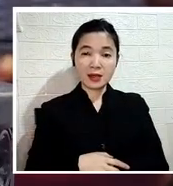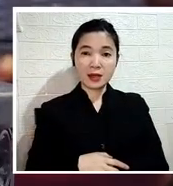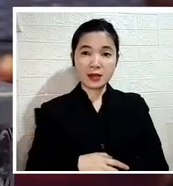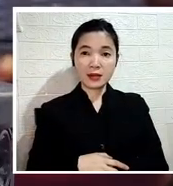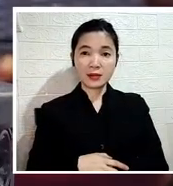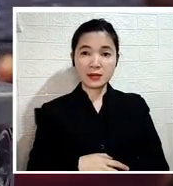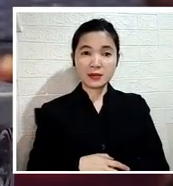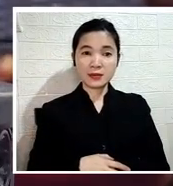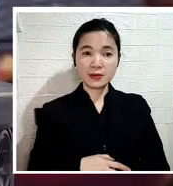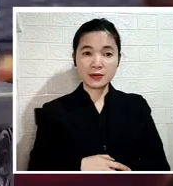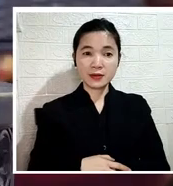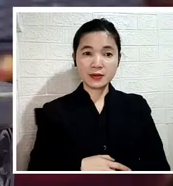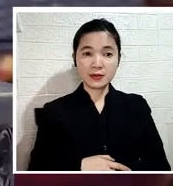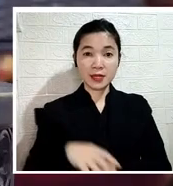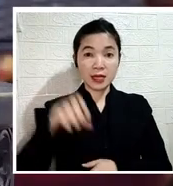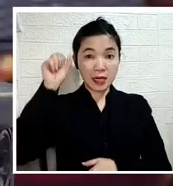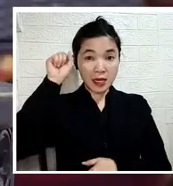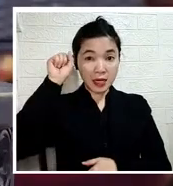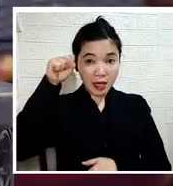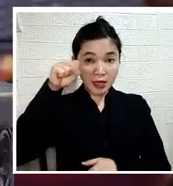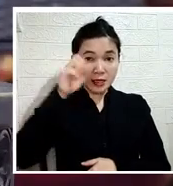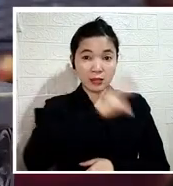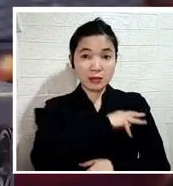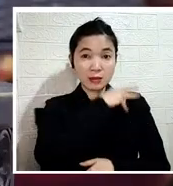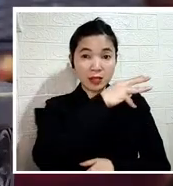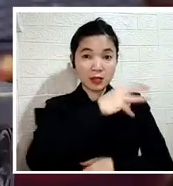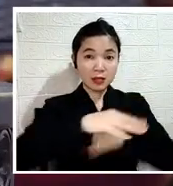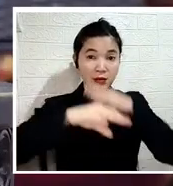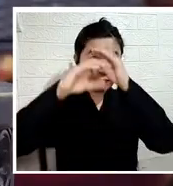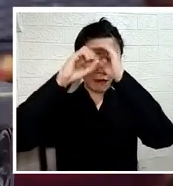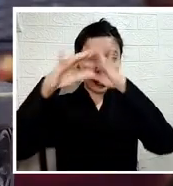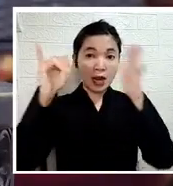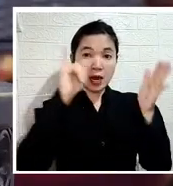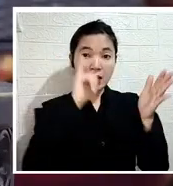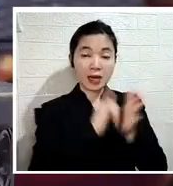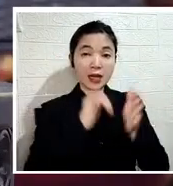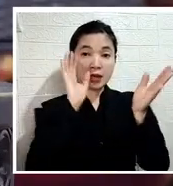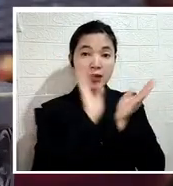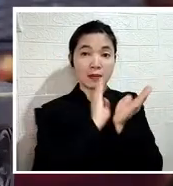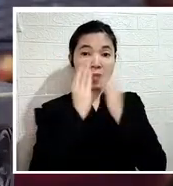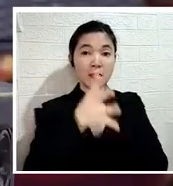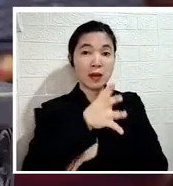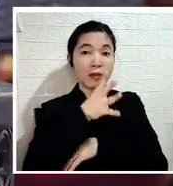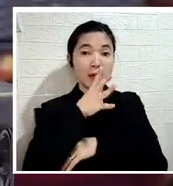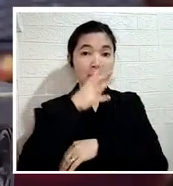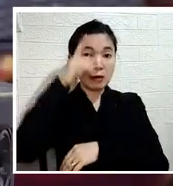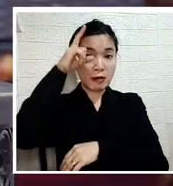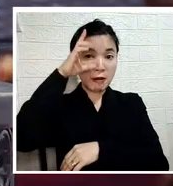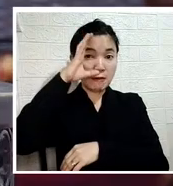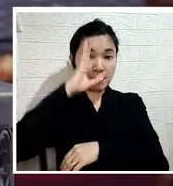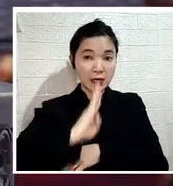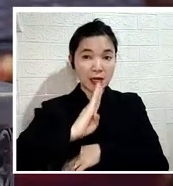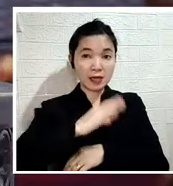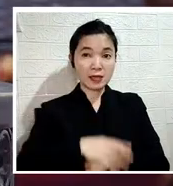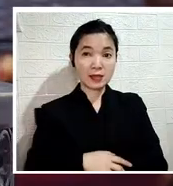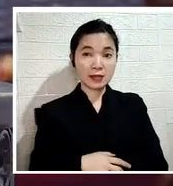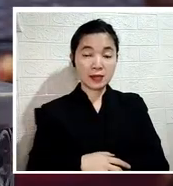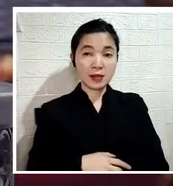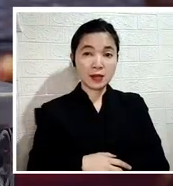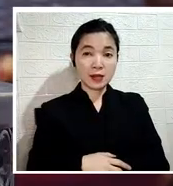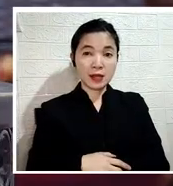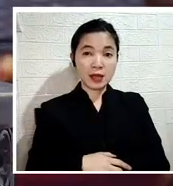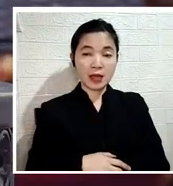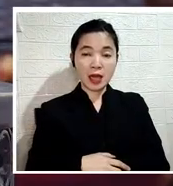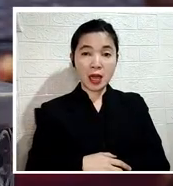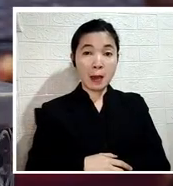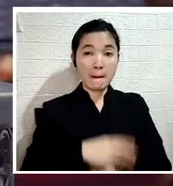Yes to the mission of the Father that she'll become the Mother of God. And without hesitation, he